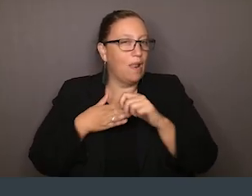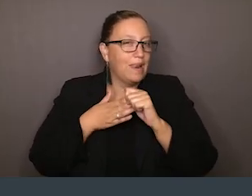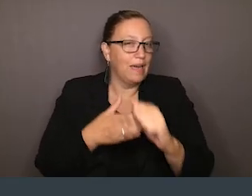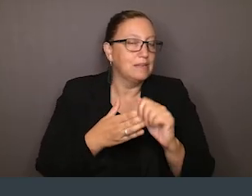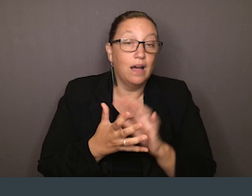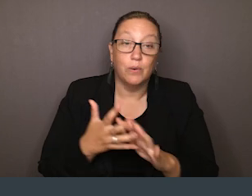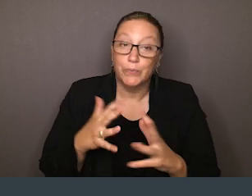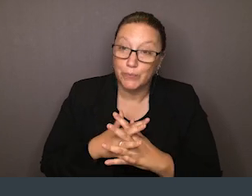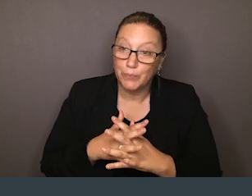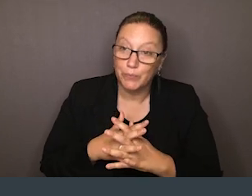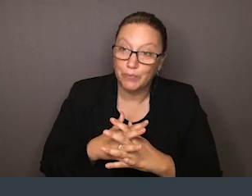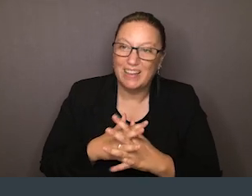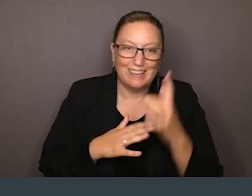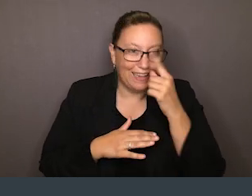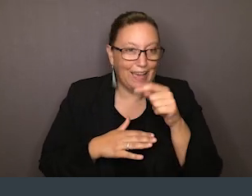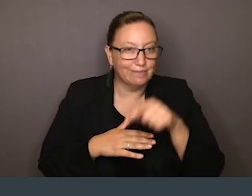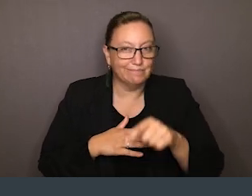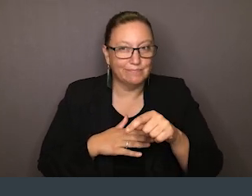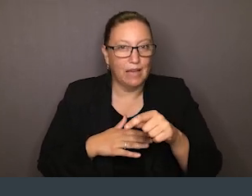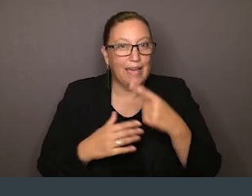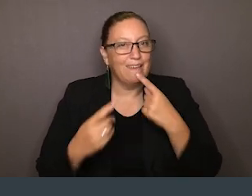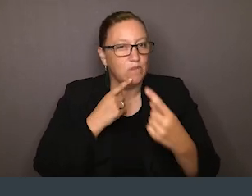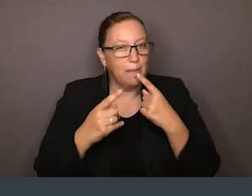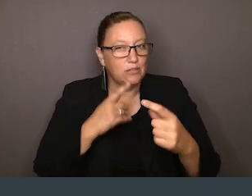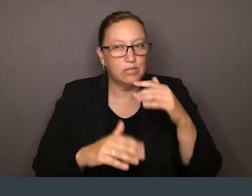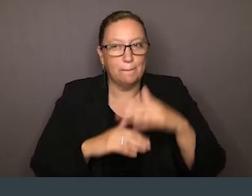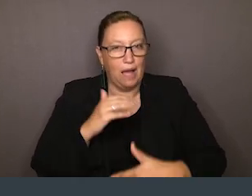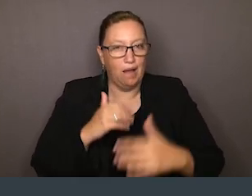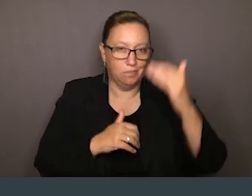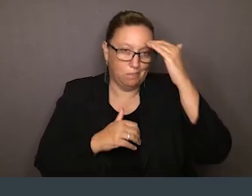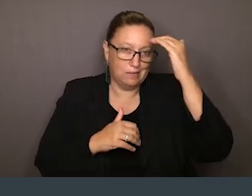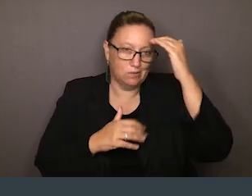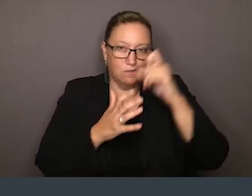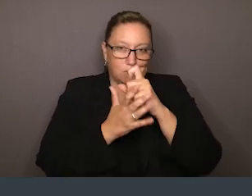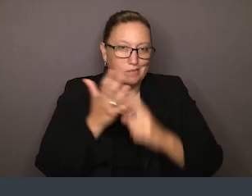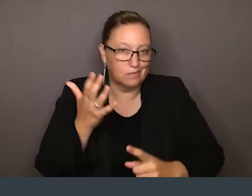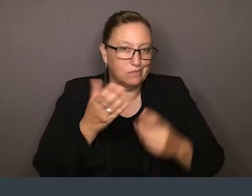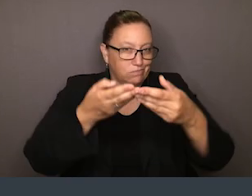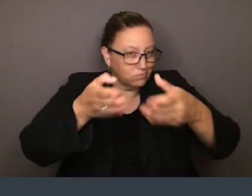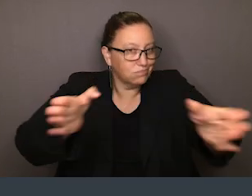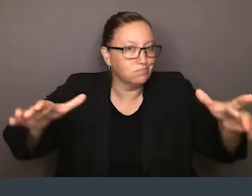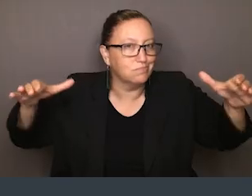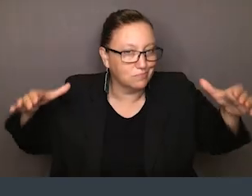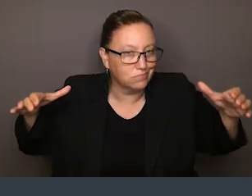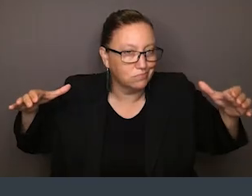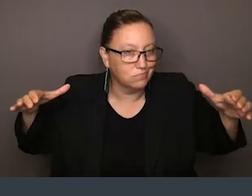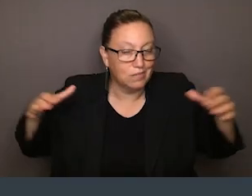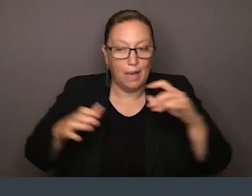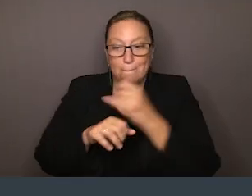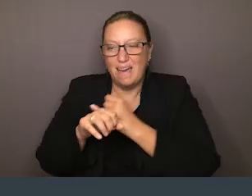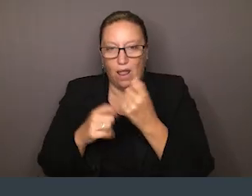role, is to bring together this population level data that we'll hear about, clinical insights,